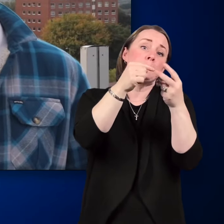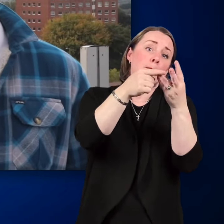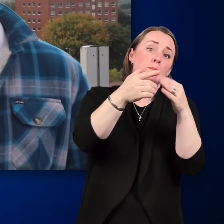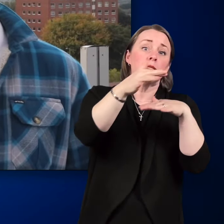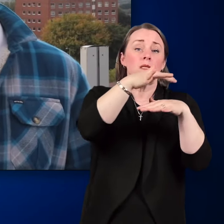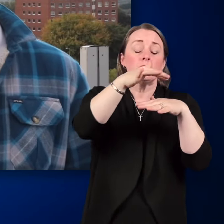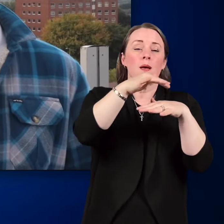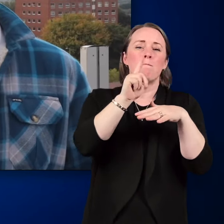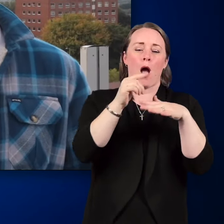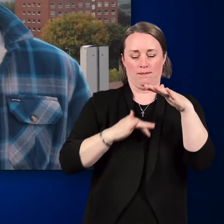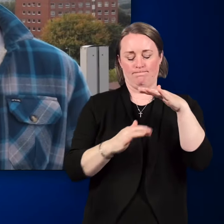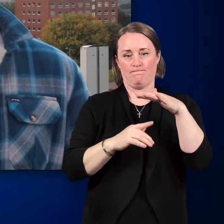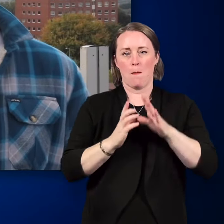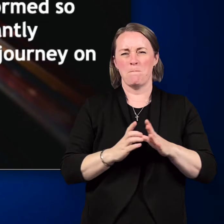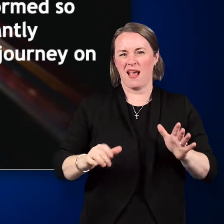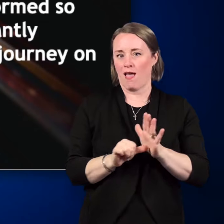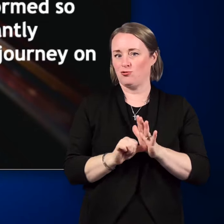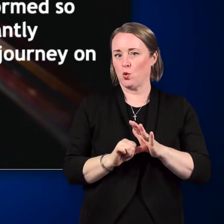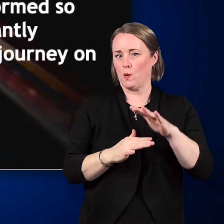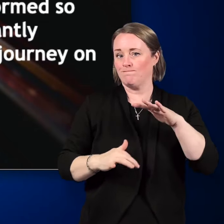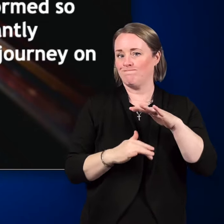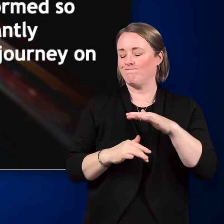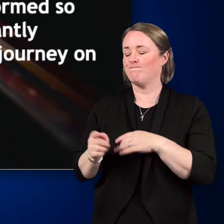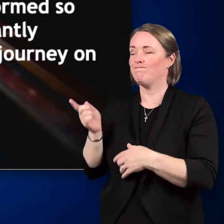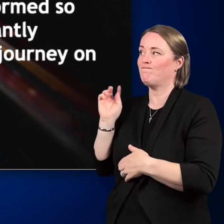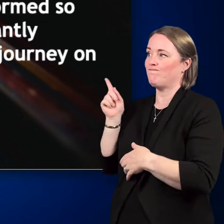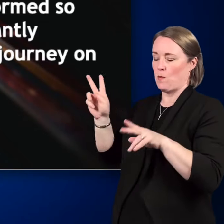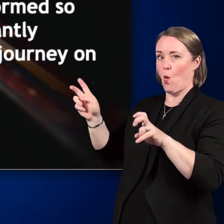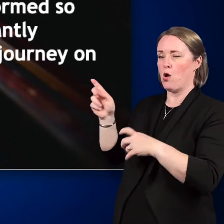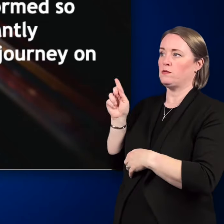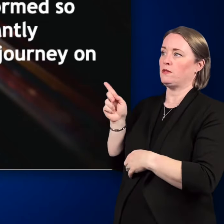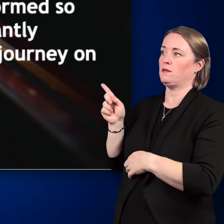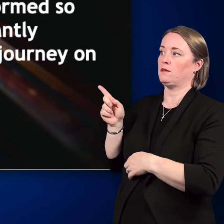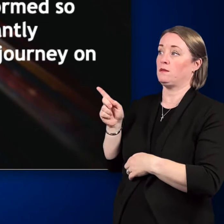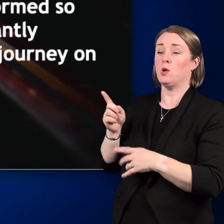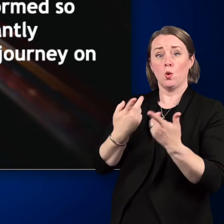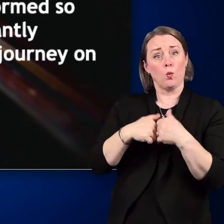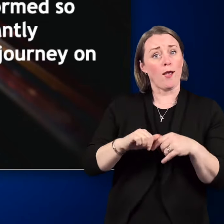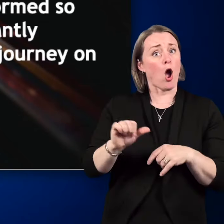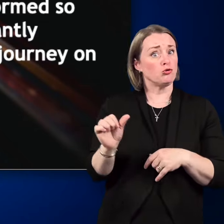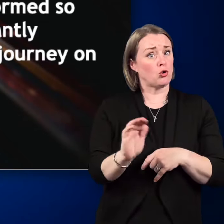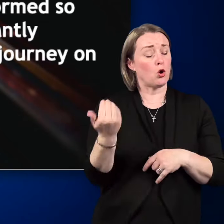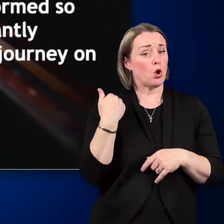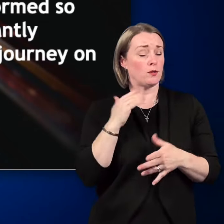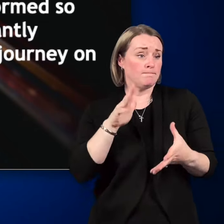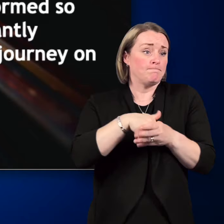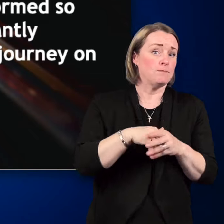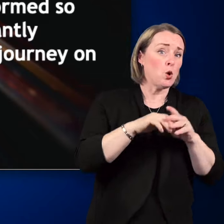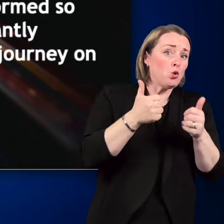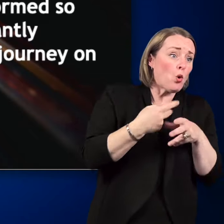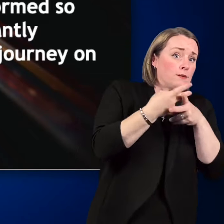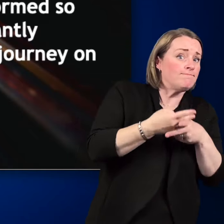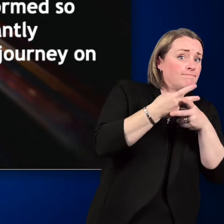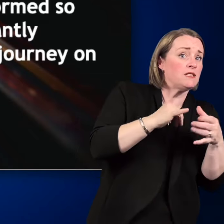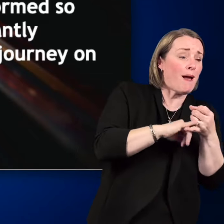issue. This is what he says. On the one hand, we are called to play the Good Samaritan on life's